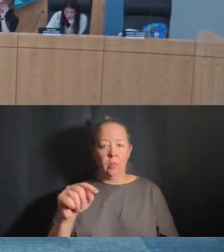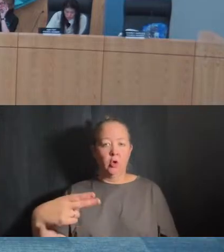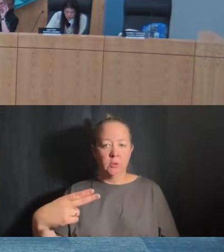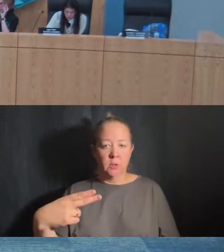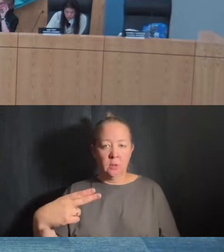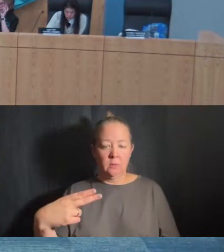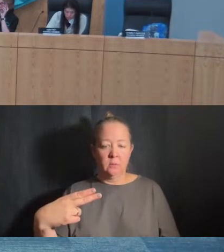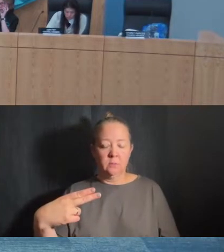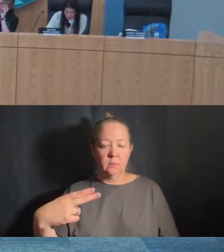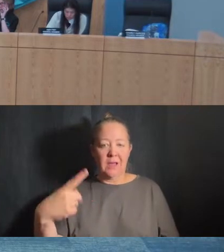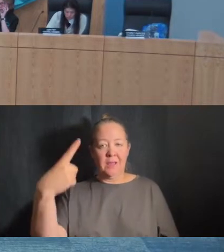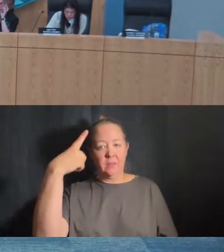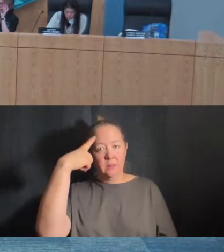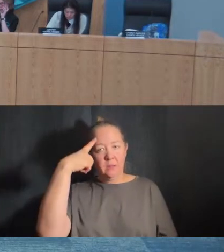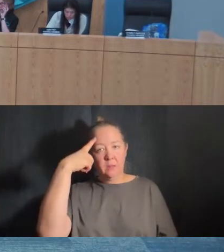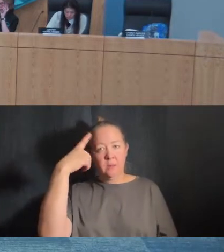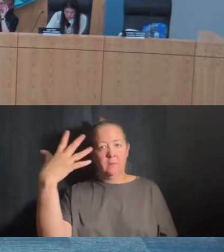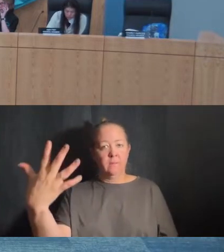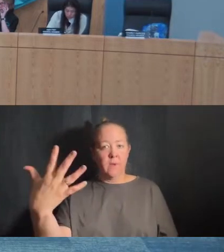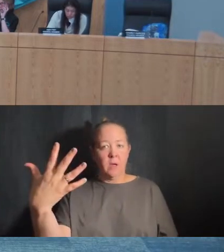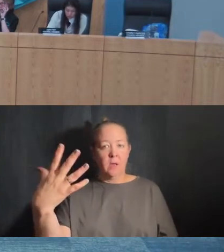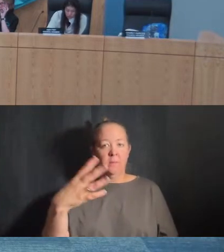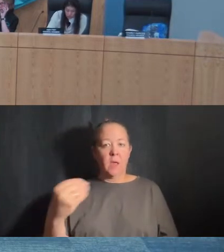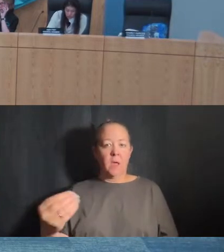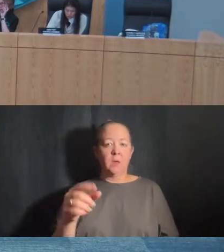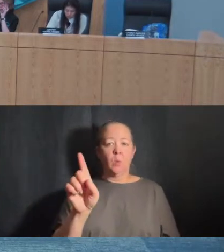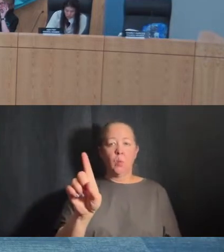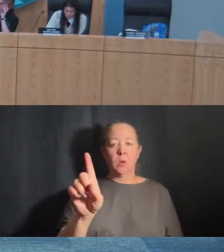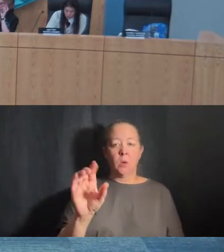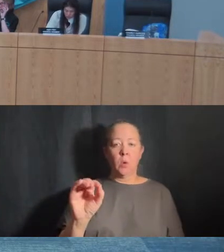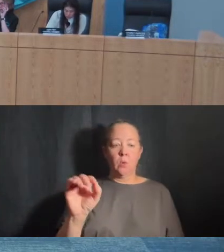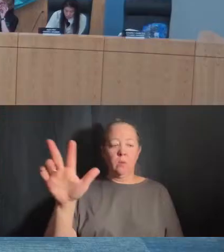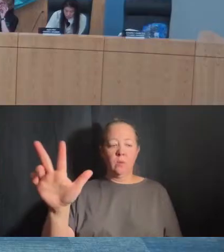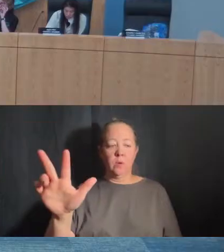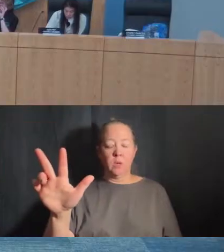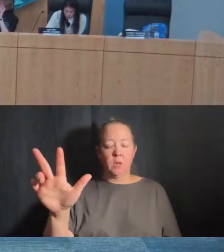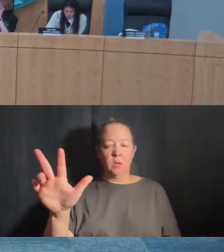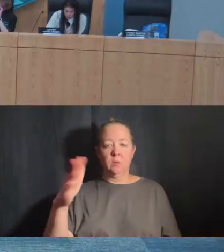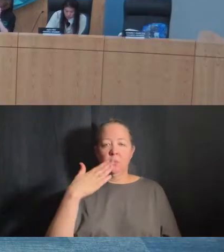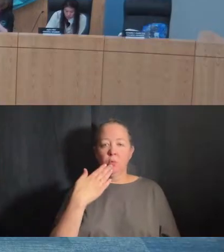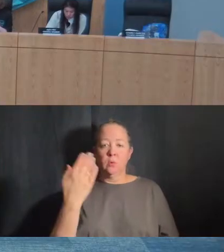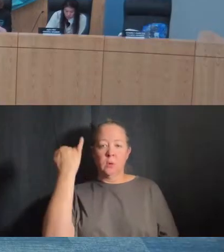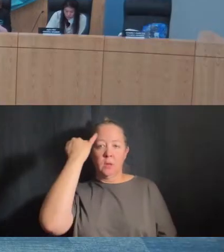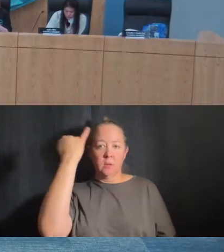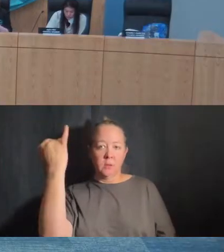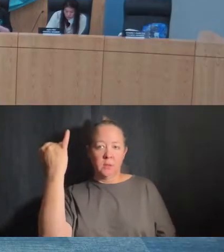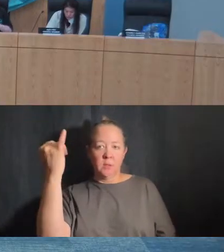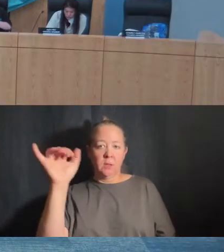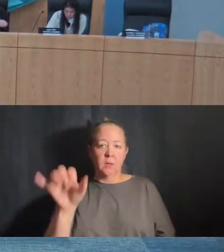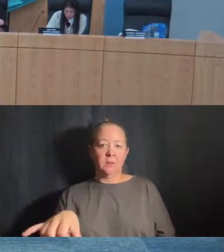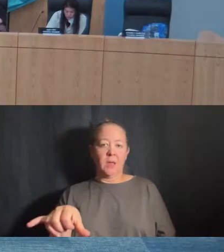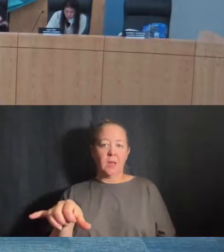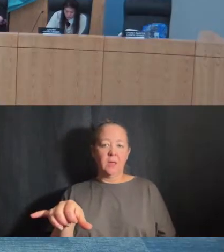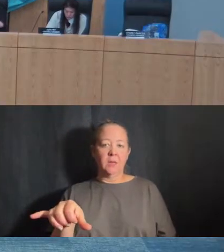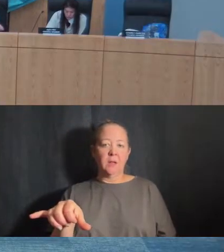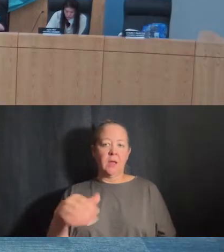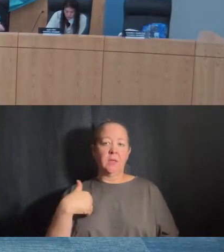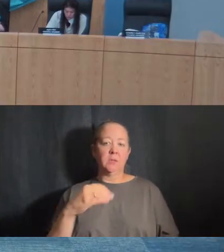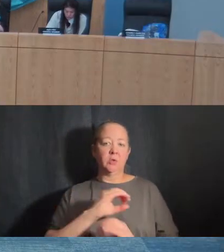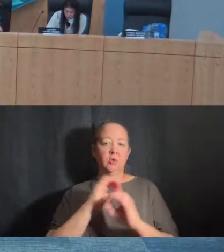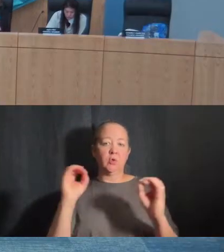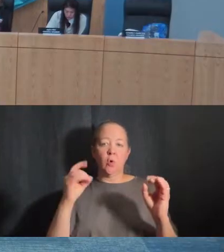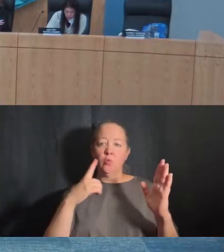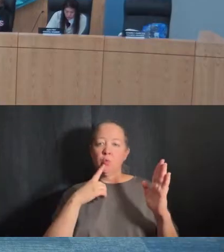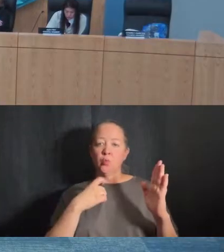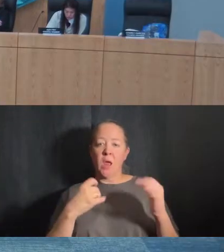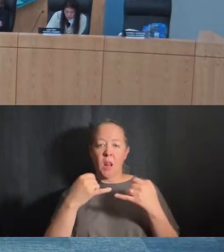I think the 5 cents, 5 and 103 is a good idea because that's the one doesn't have any red on it, right? That's